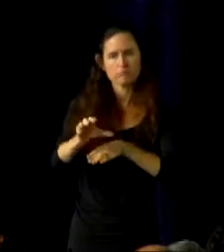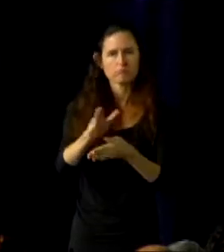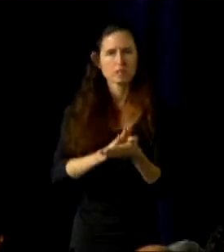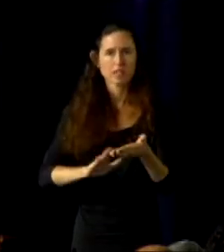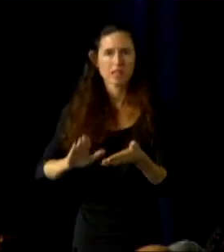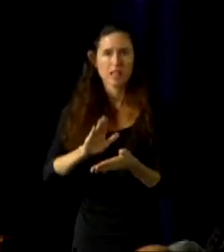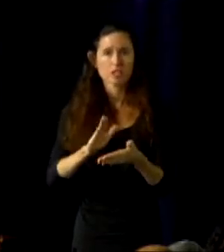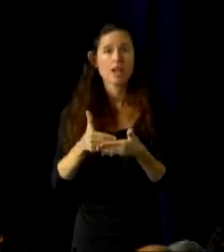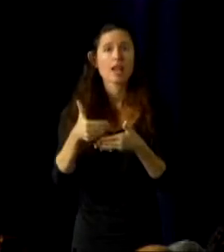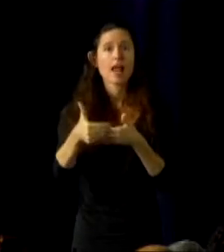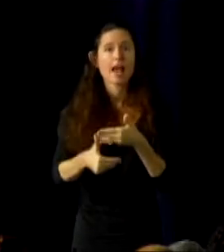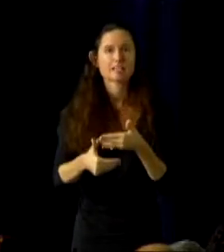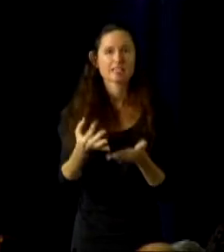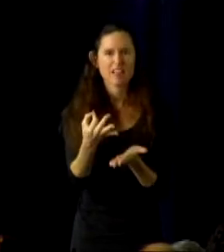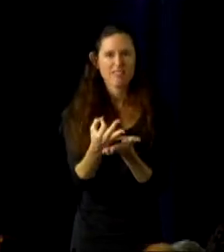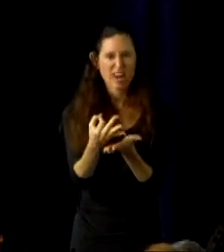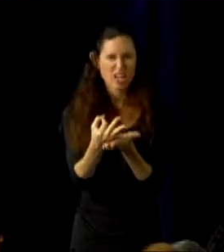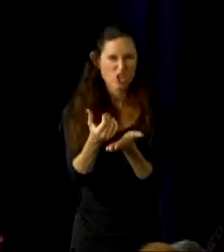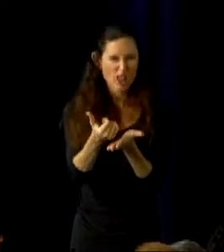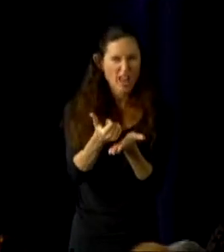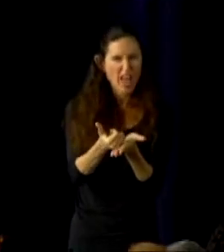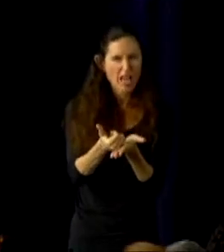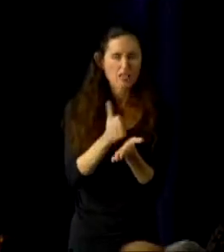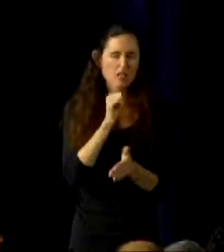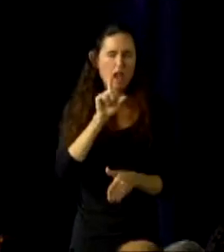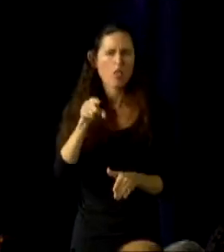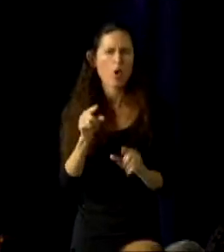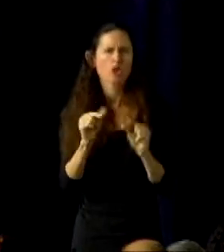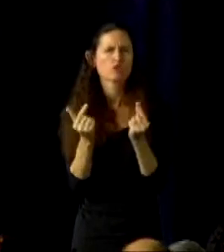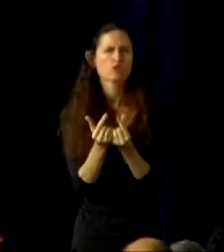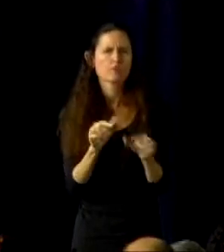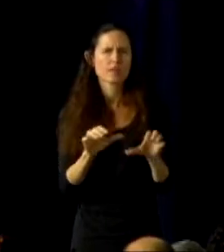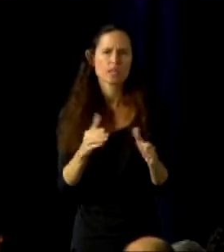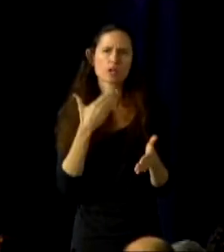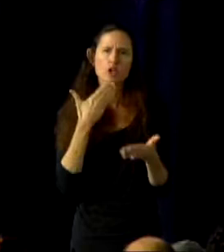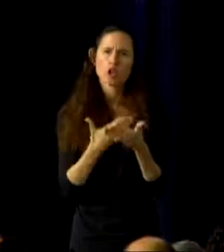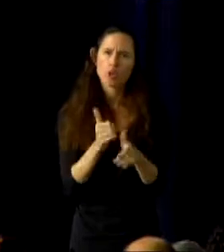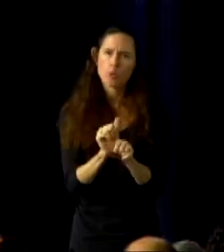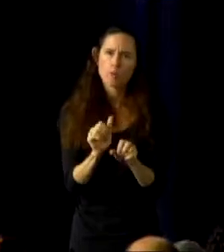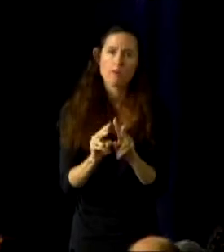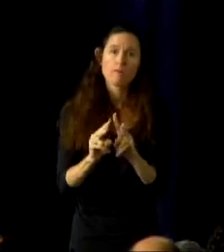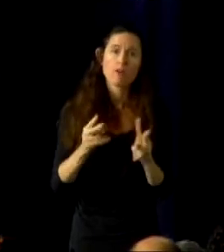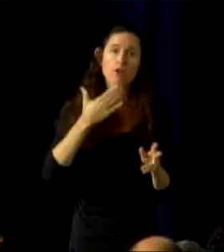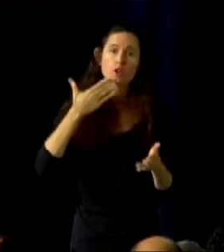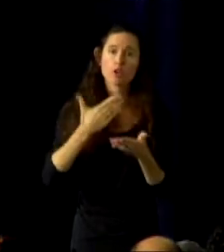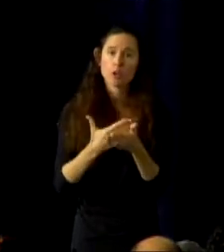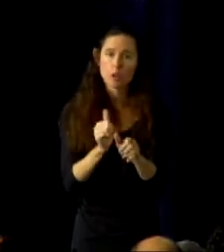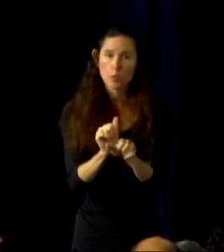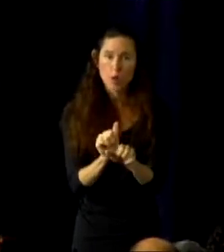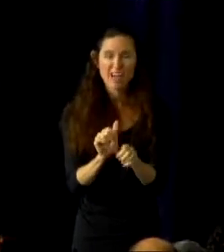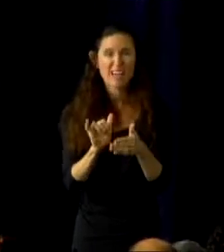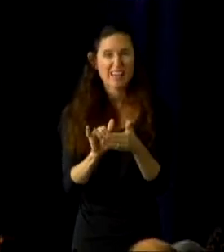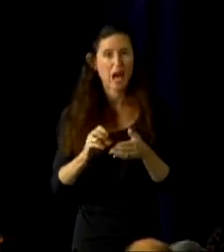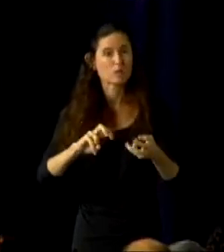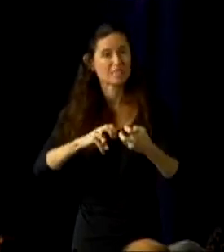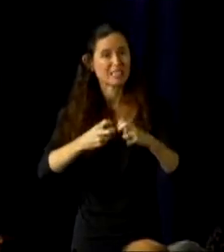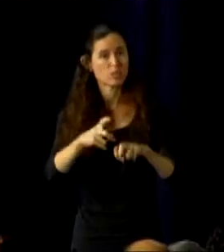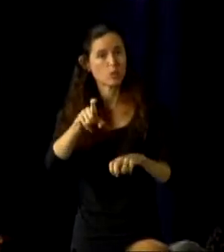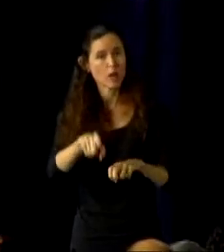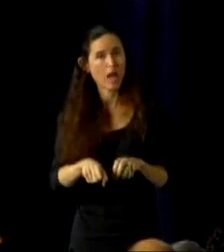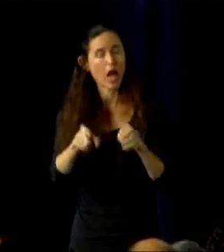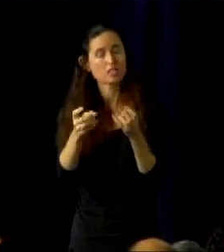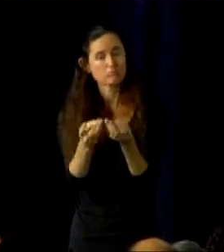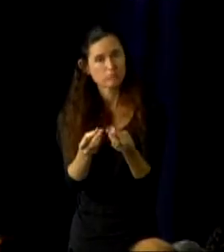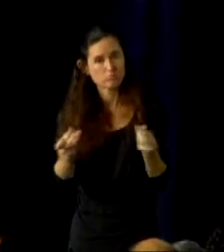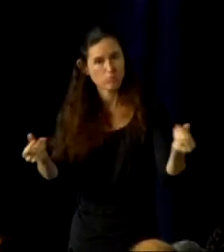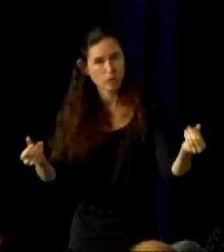aid team. Not that they're the only ones who've done good work, but particularly good work. That was an issue that really needed to work on. The financial aid team,